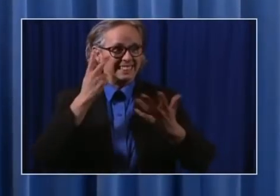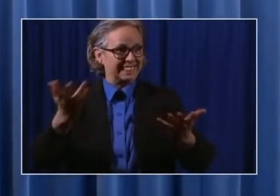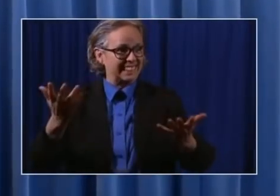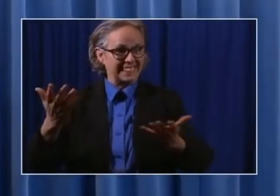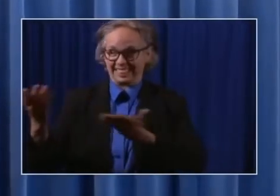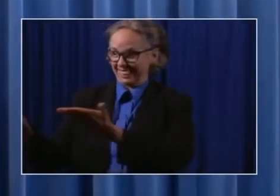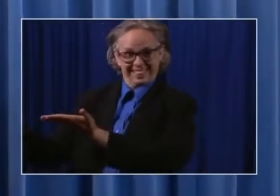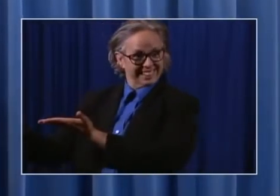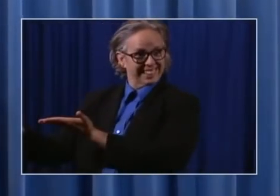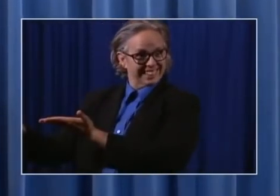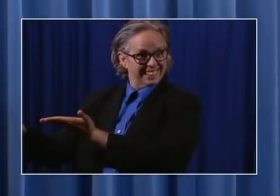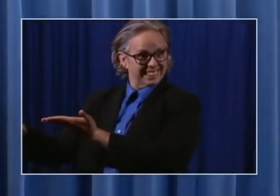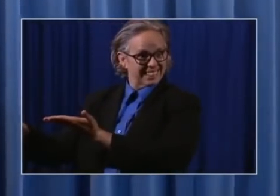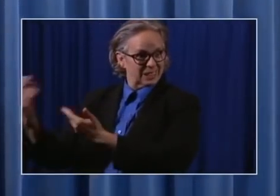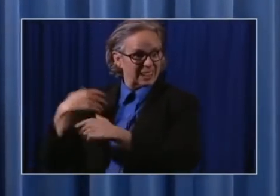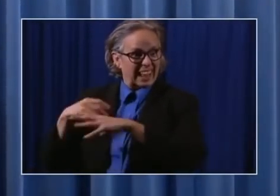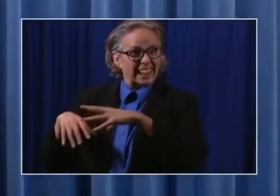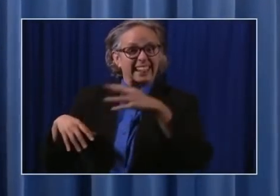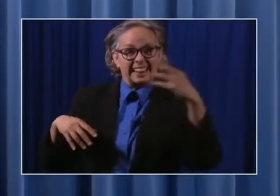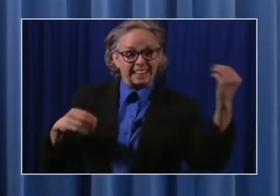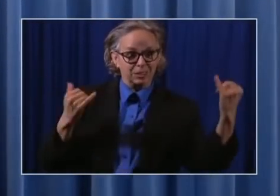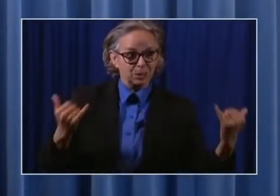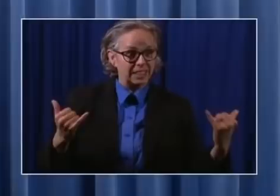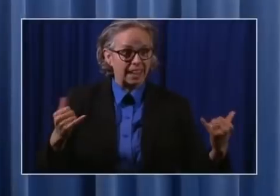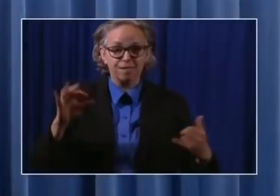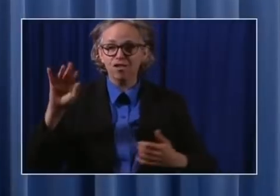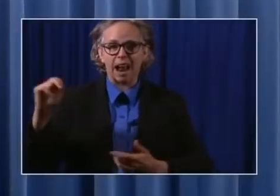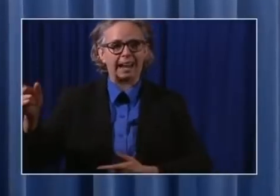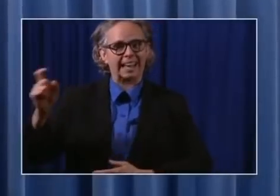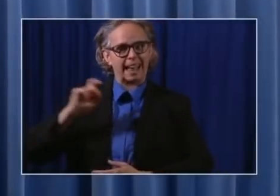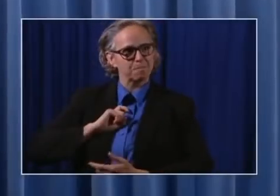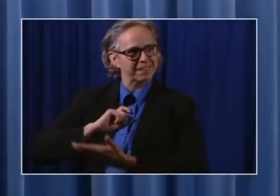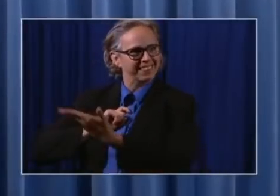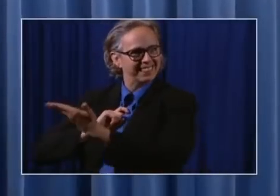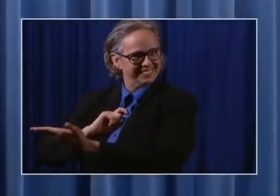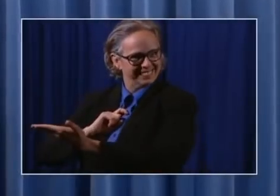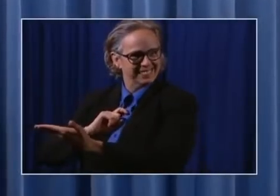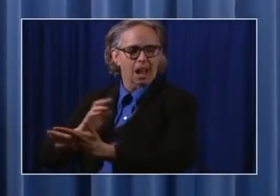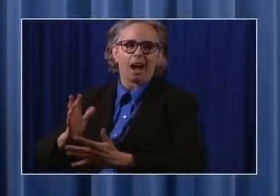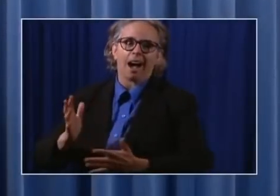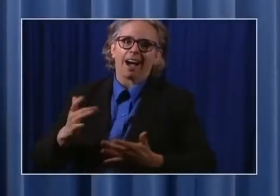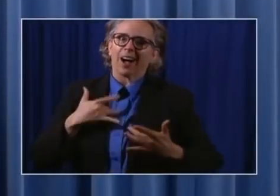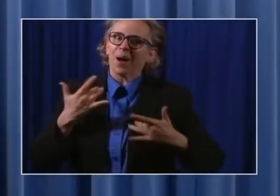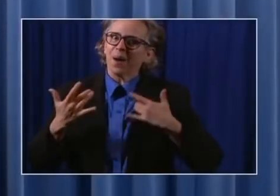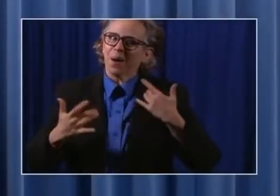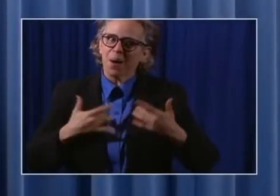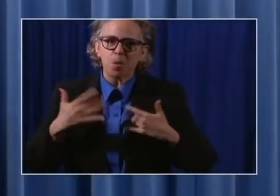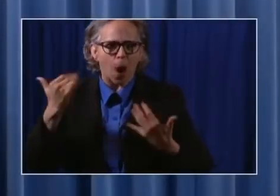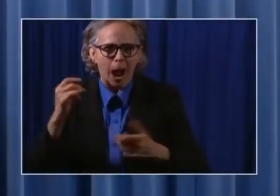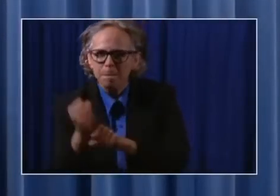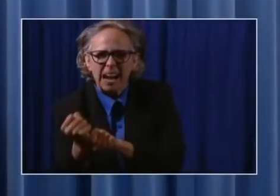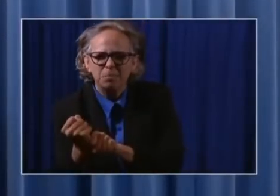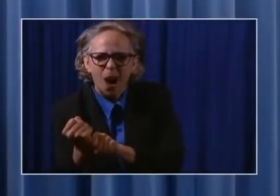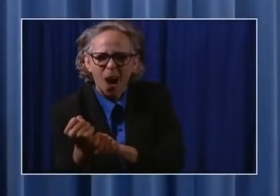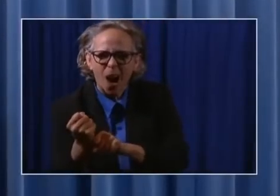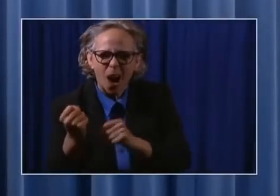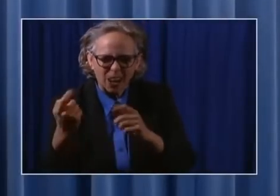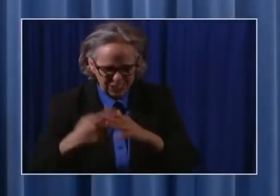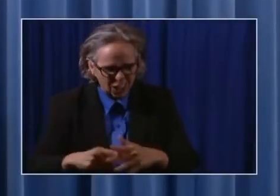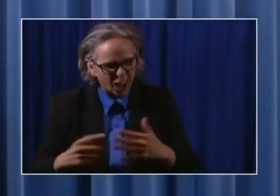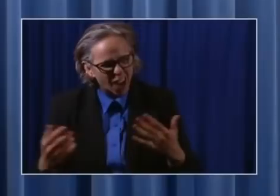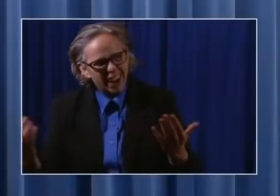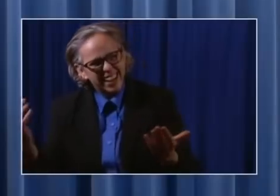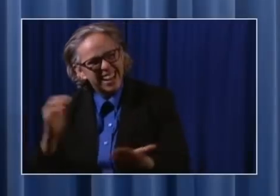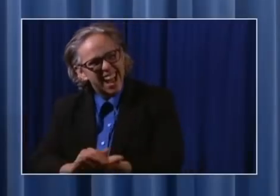And handed this to me. We are celebrating the return of baseball today, and the Indians and the